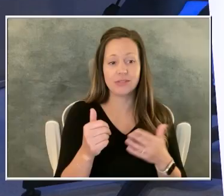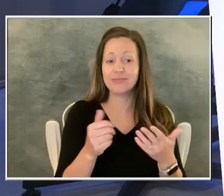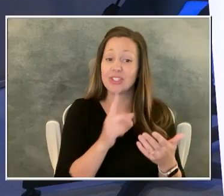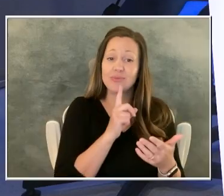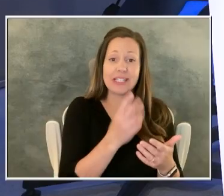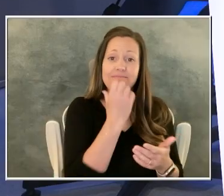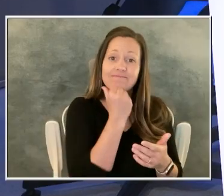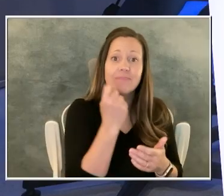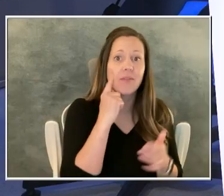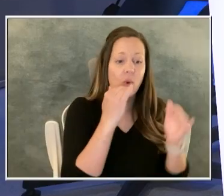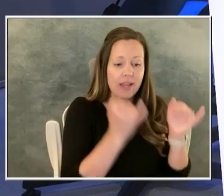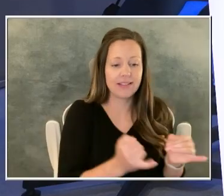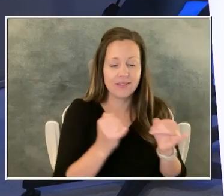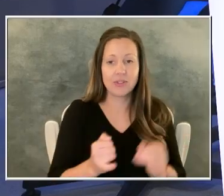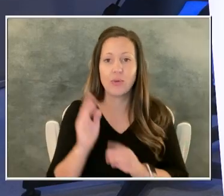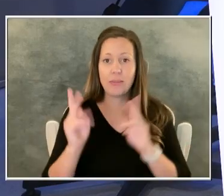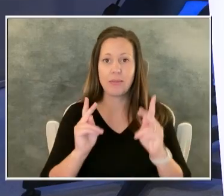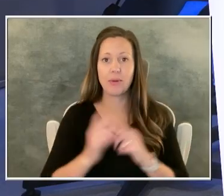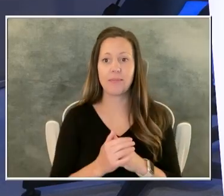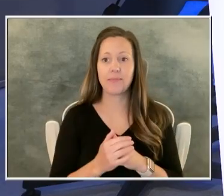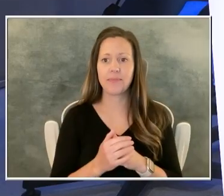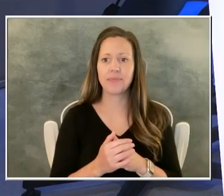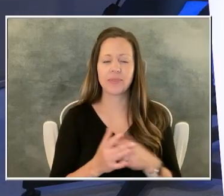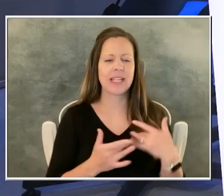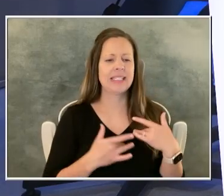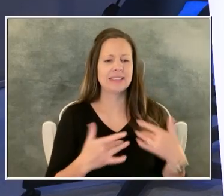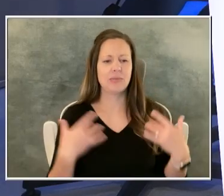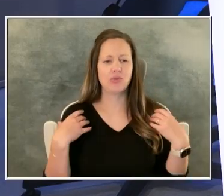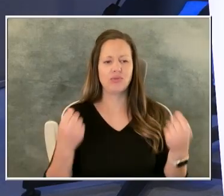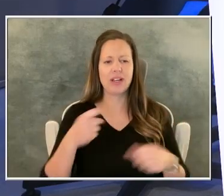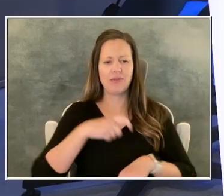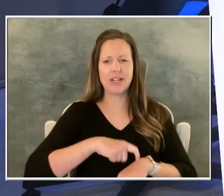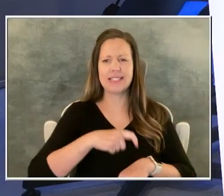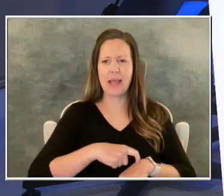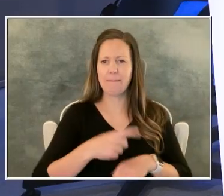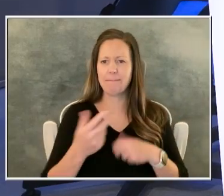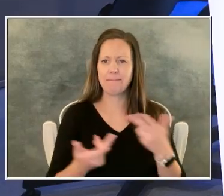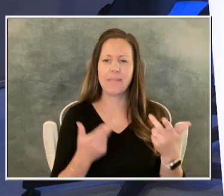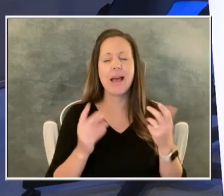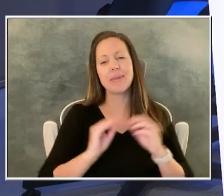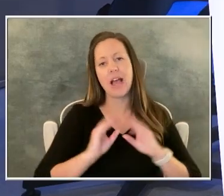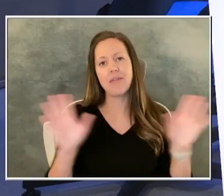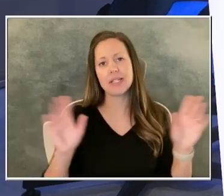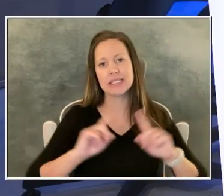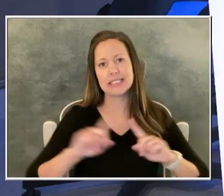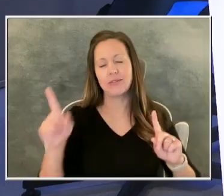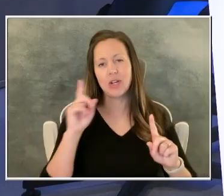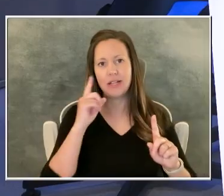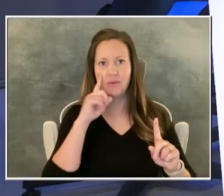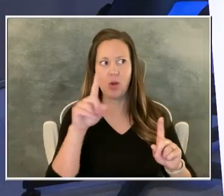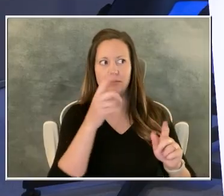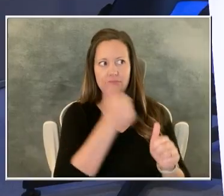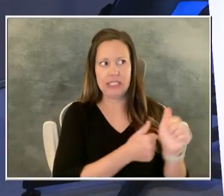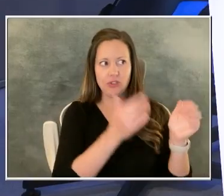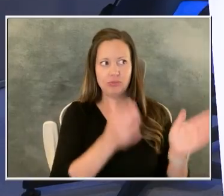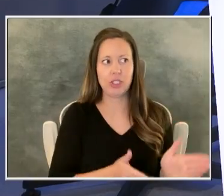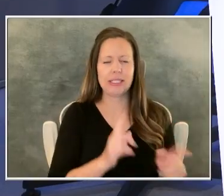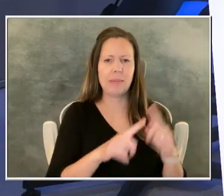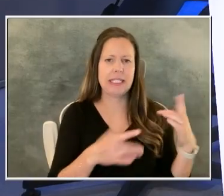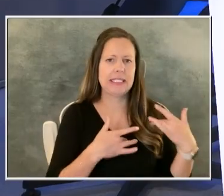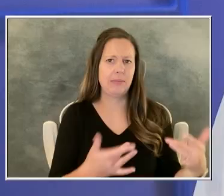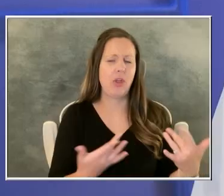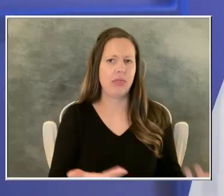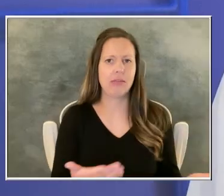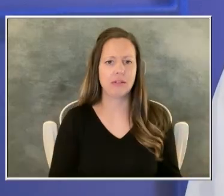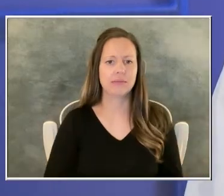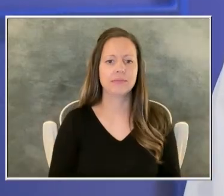patient. Dr. Latif, what is a typical recovery timeline? Obviously, it's different from patient to patient, but what could be typical? Yeah, it